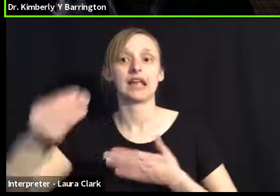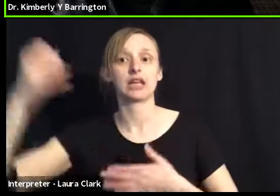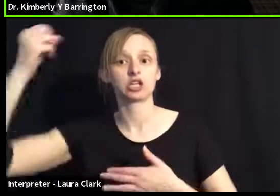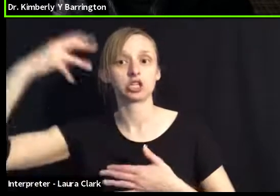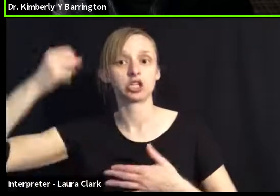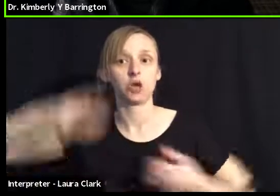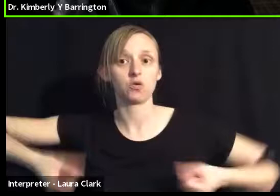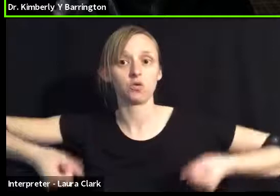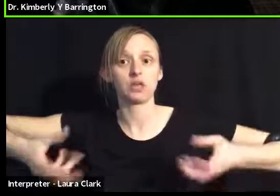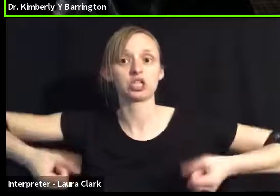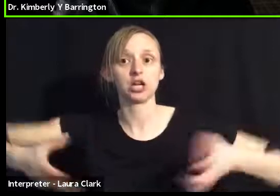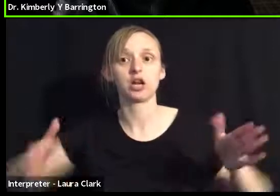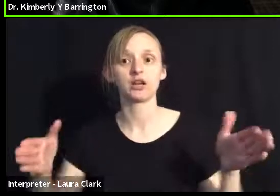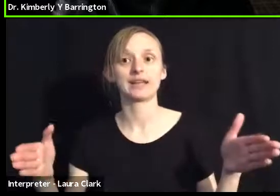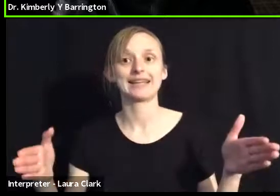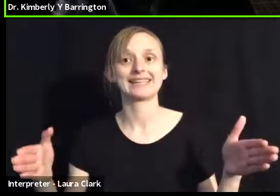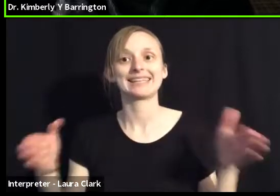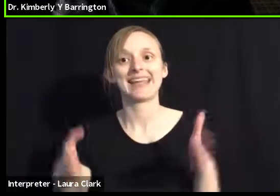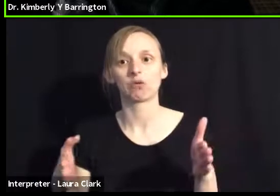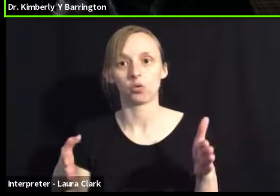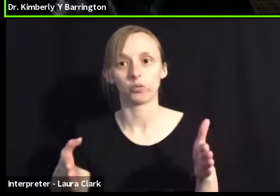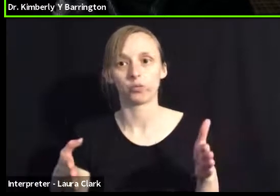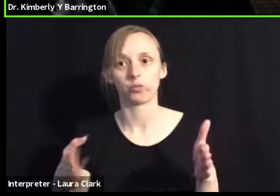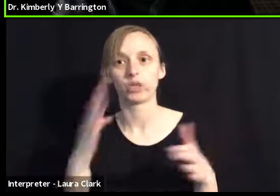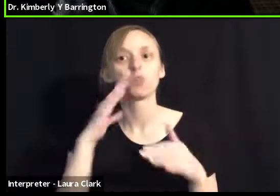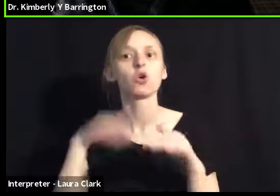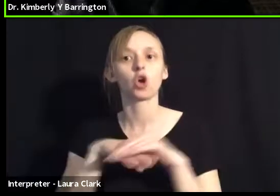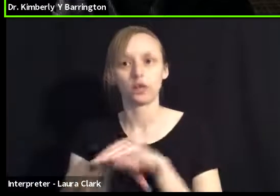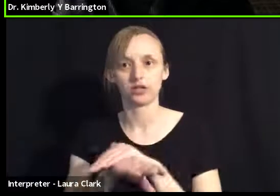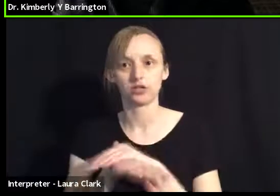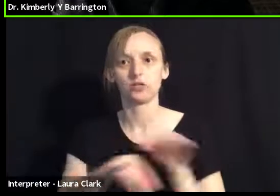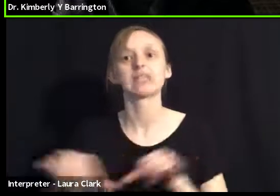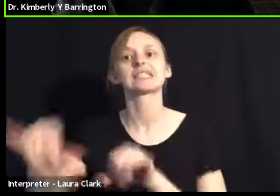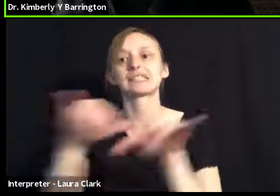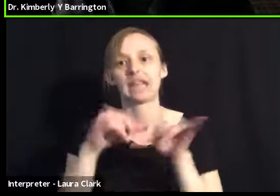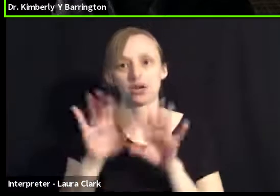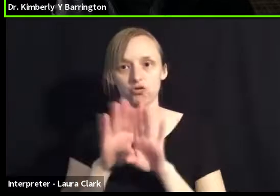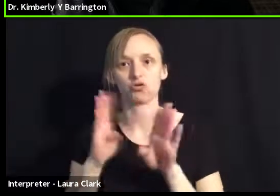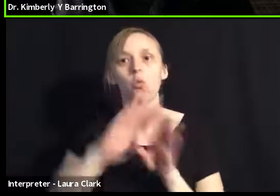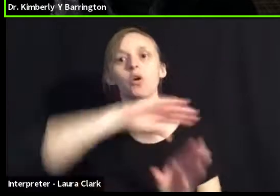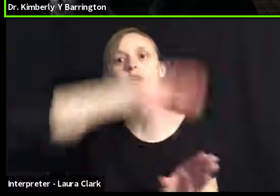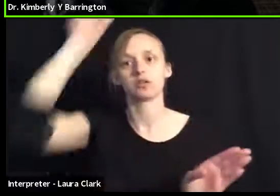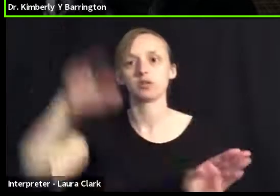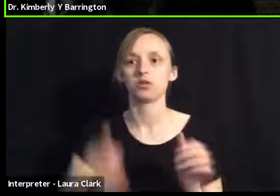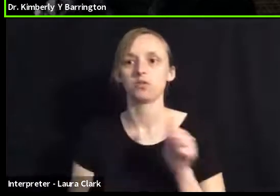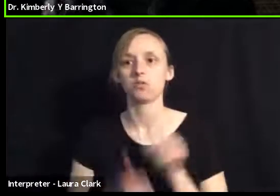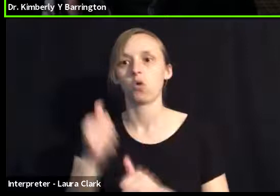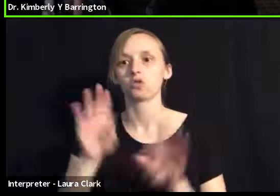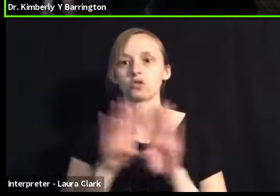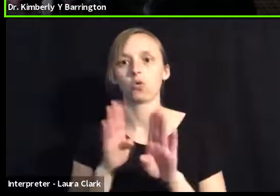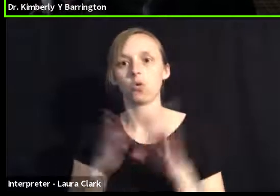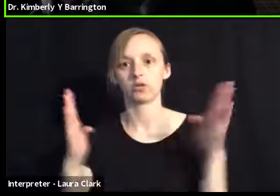narrow, and it will fit into a standard door. Most doors are like